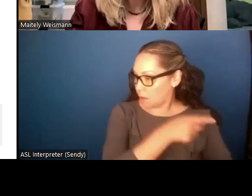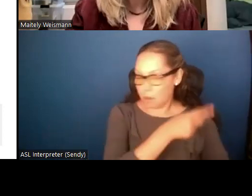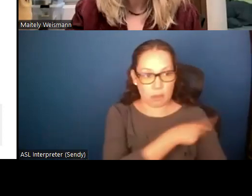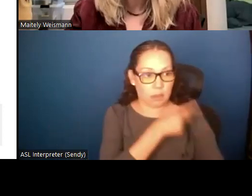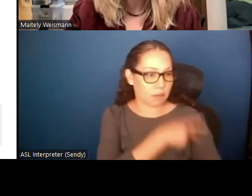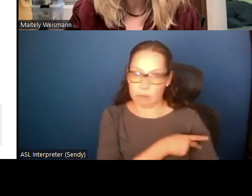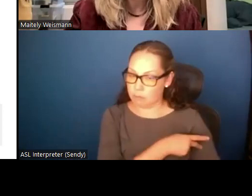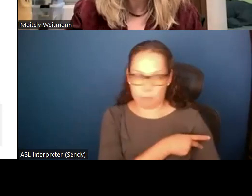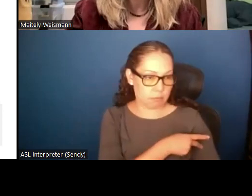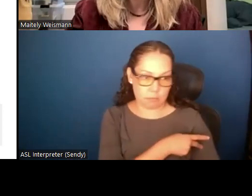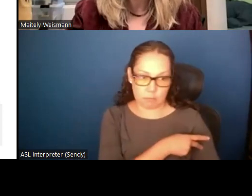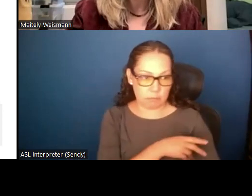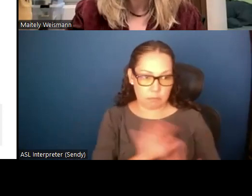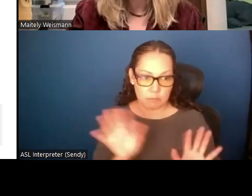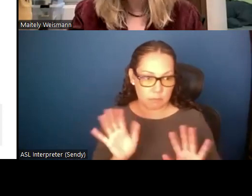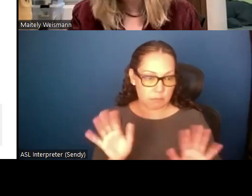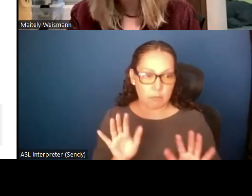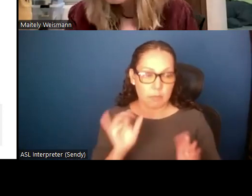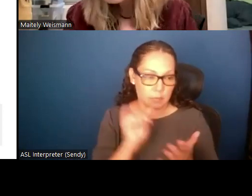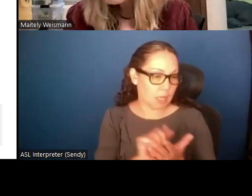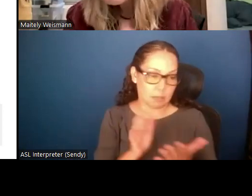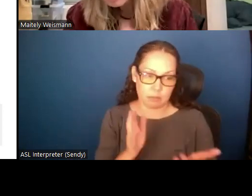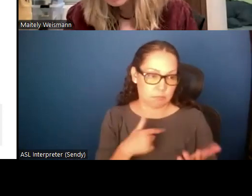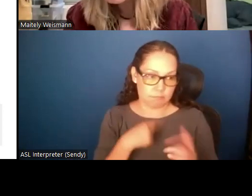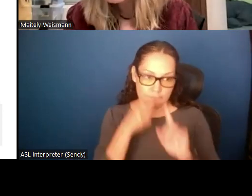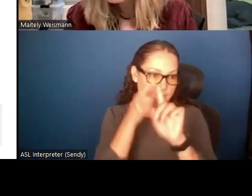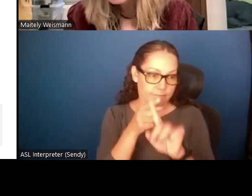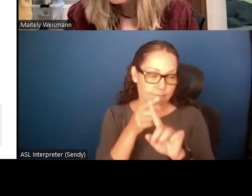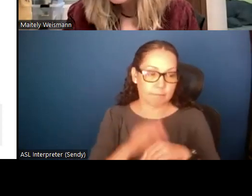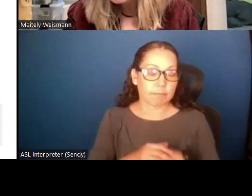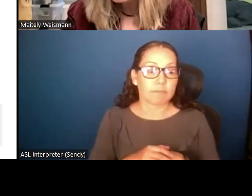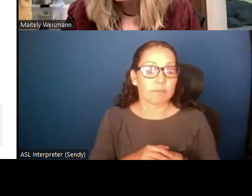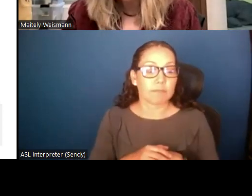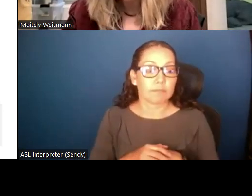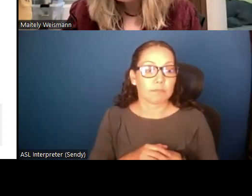That's pretty much what I have to say about that. And also,